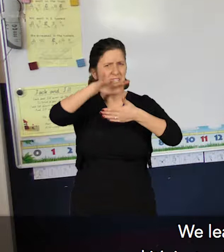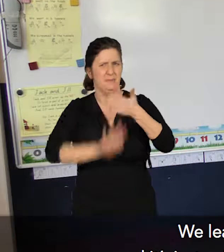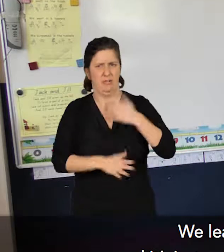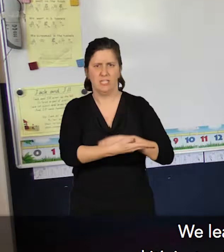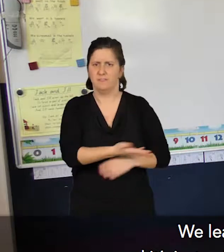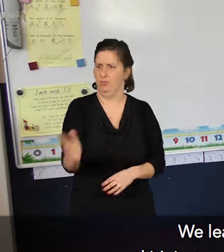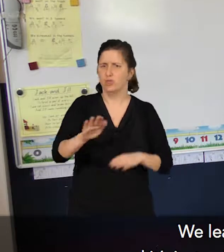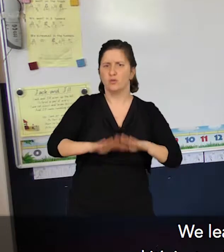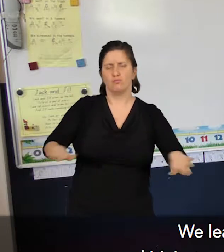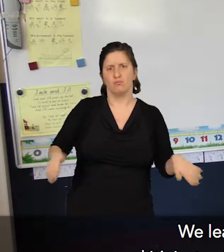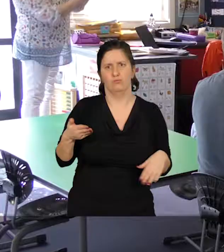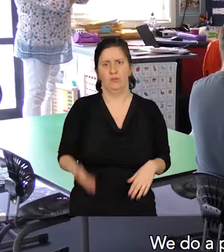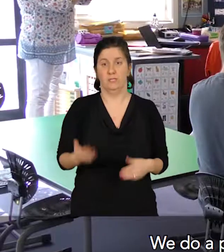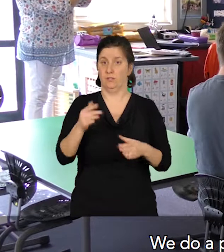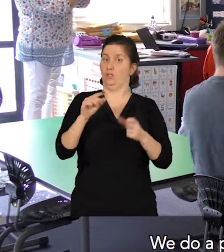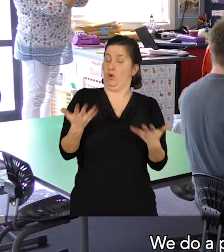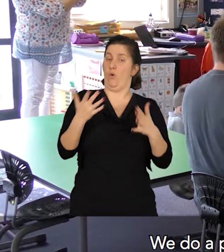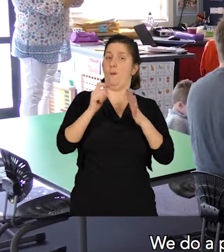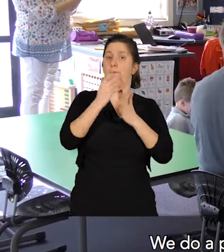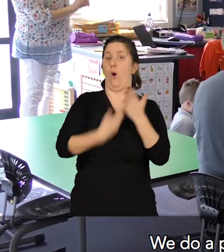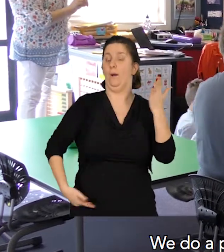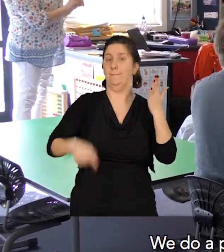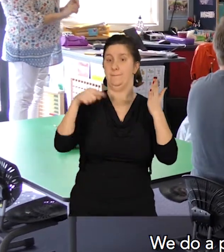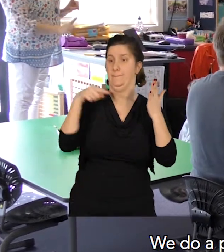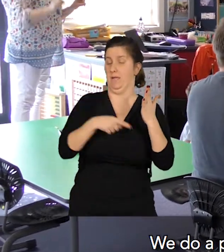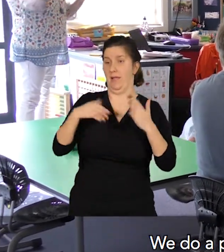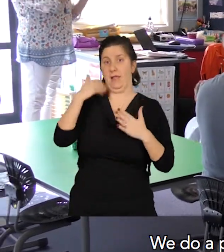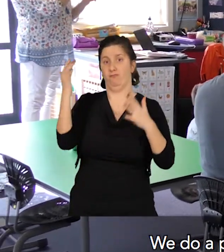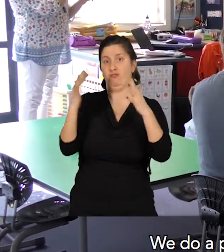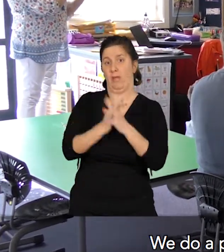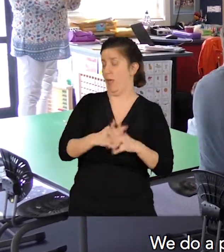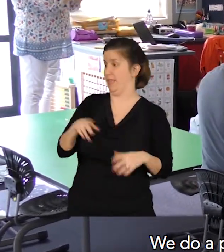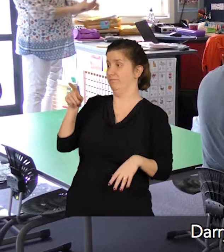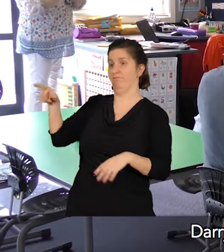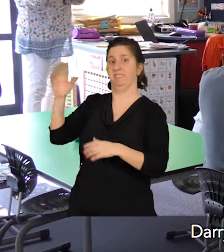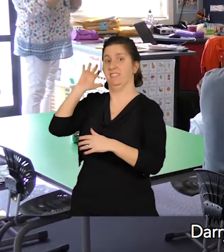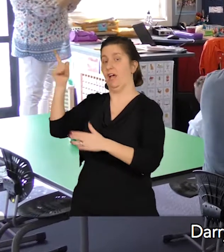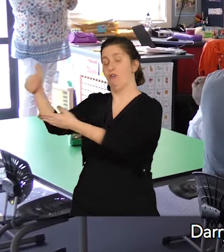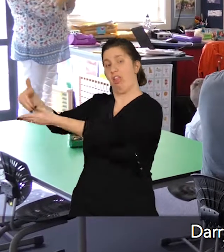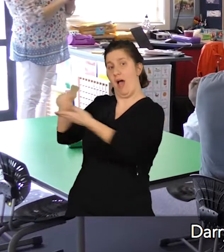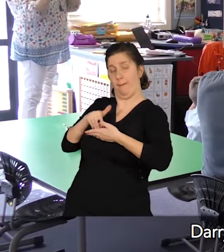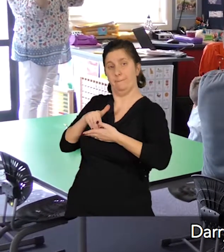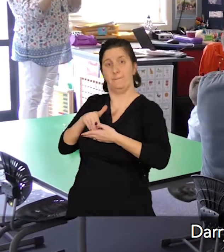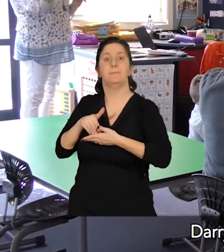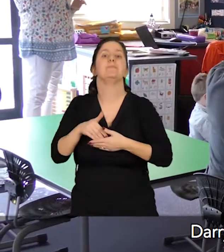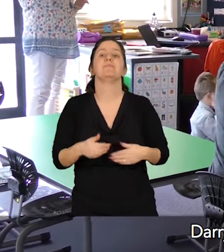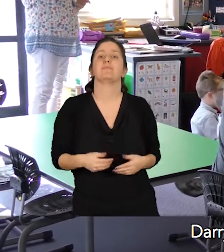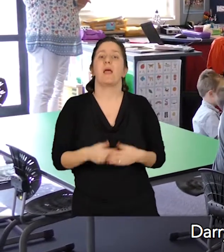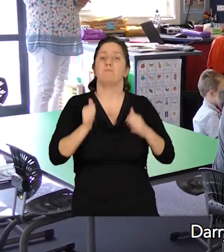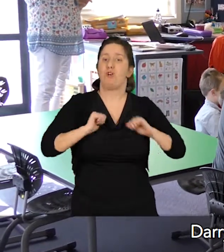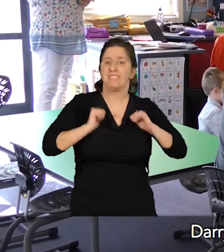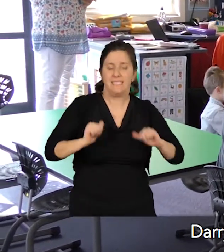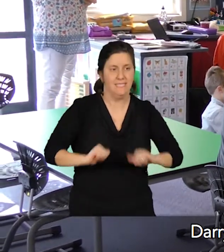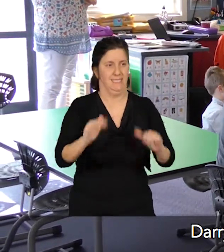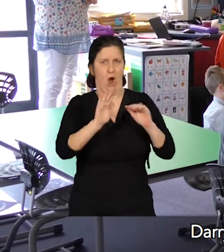It's made it all a lot richer. We do a poem every week, and the poem we sign. Darryl helps us with the signs on a Monday, and we